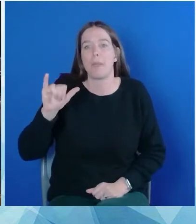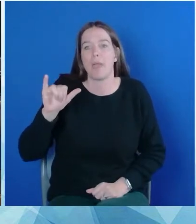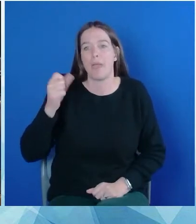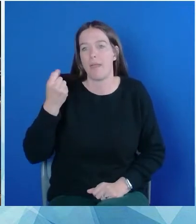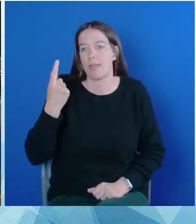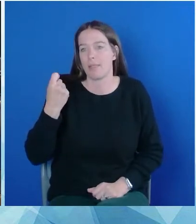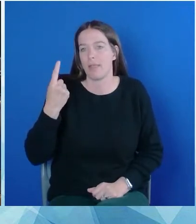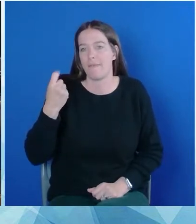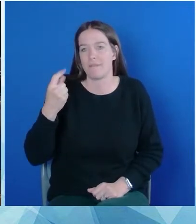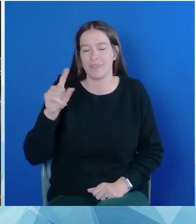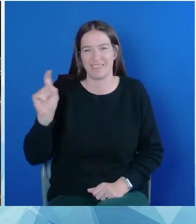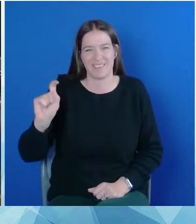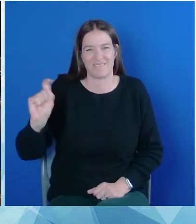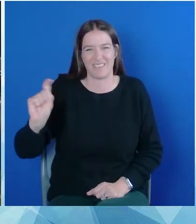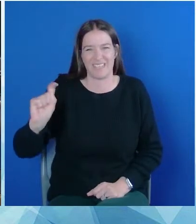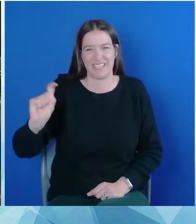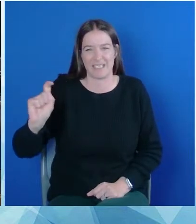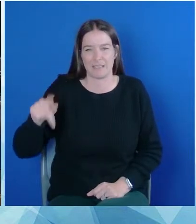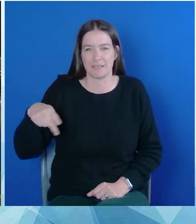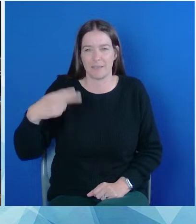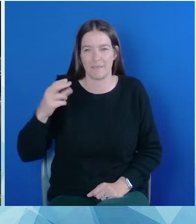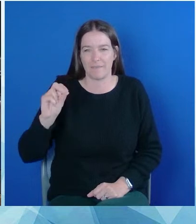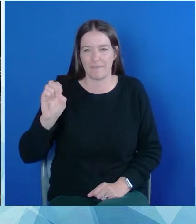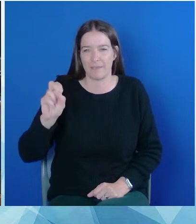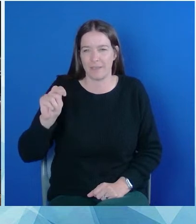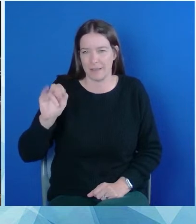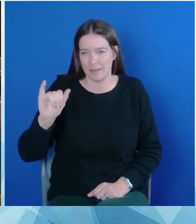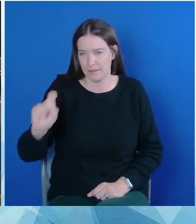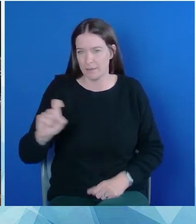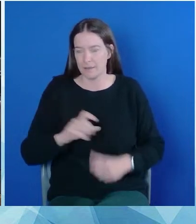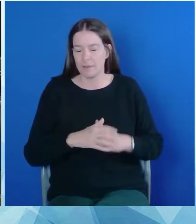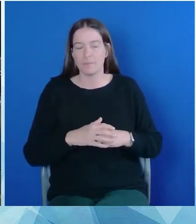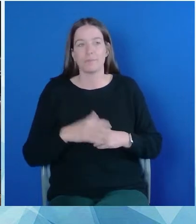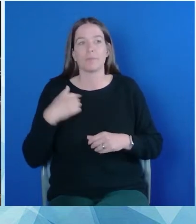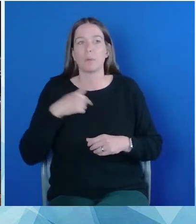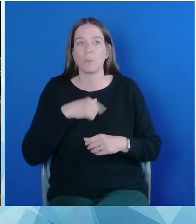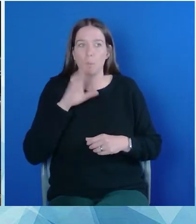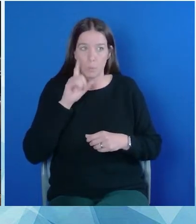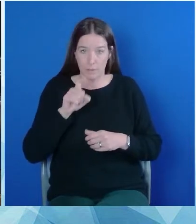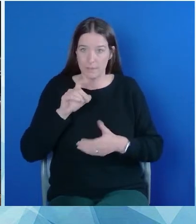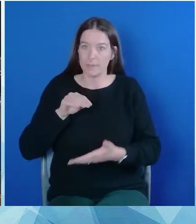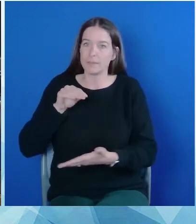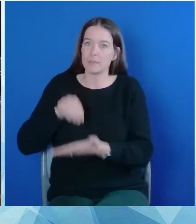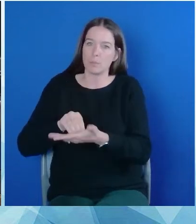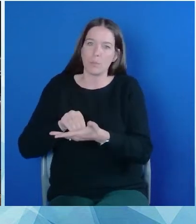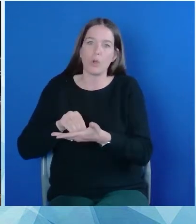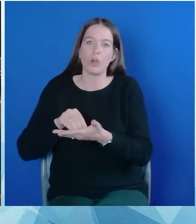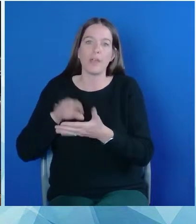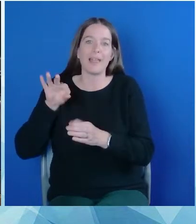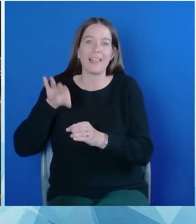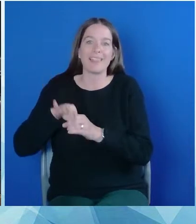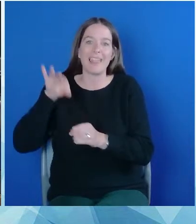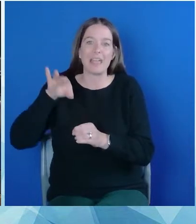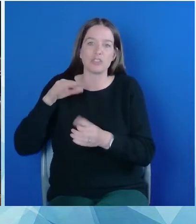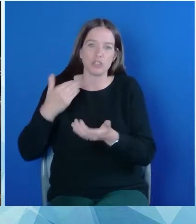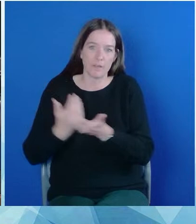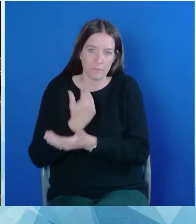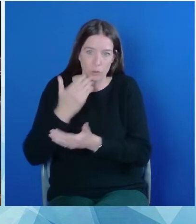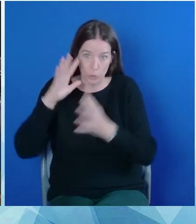We'll need to put on the agenda the election of a new president. Okay.